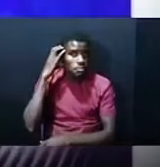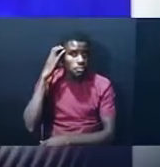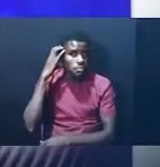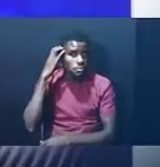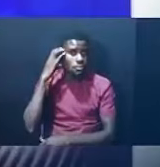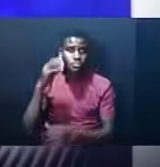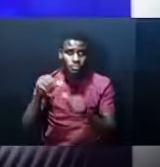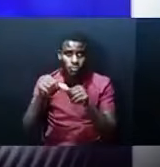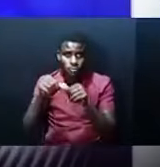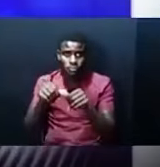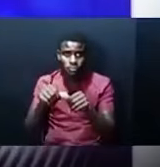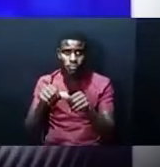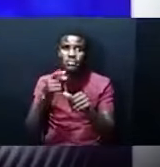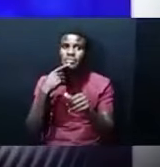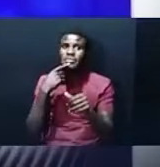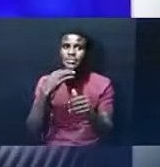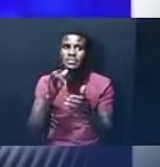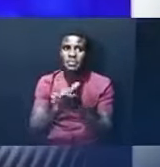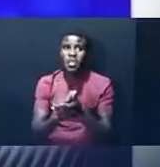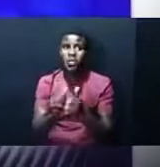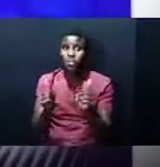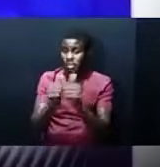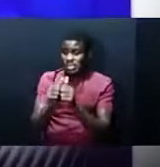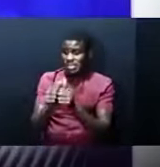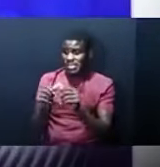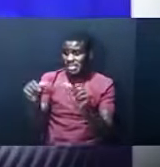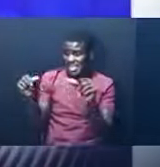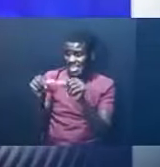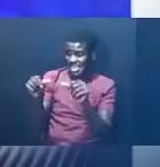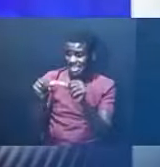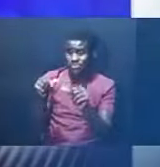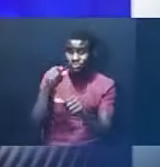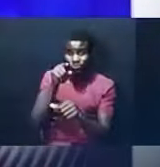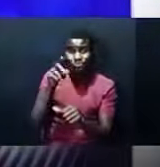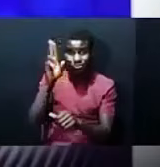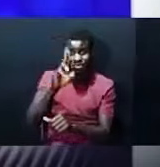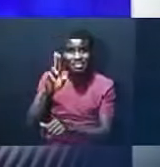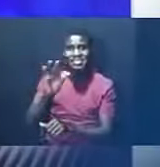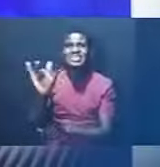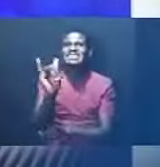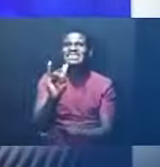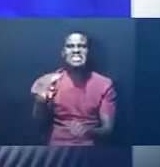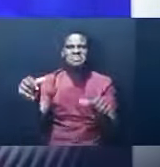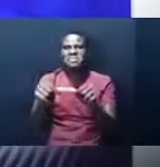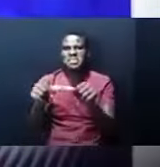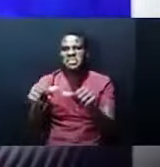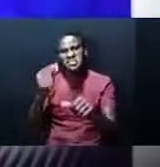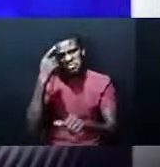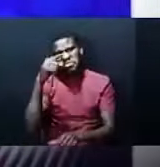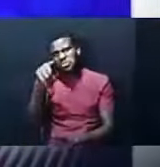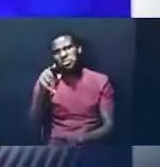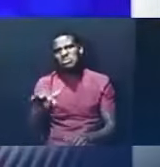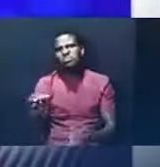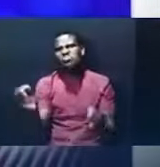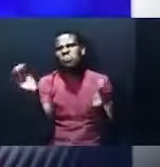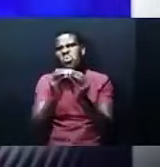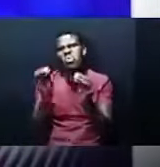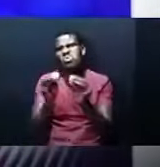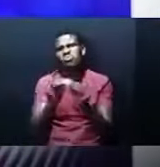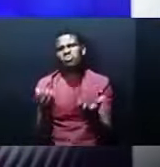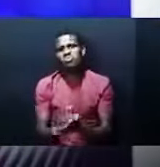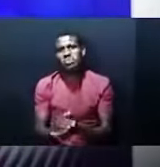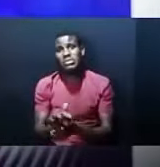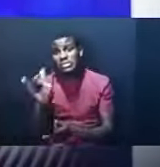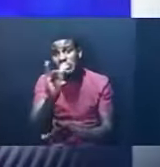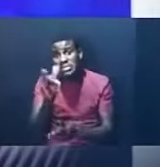He continued, "With the measure you use, it will be measured to you even more." See, it will be